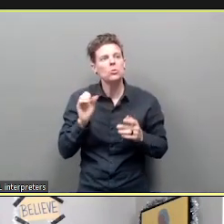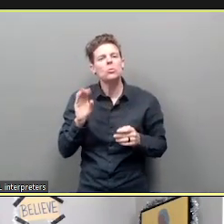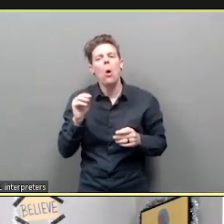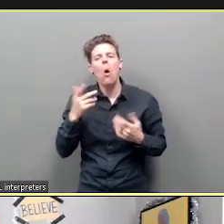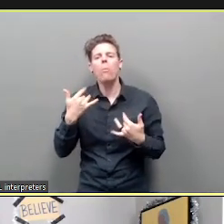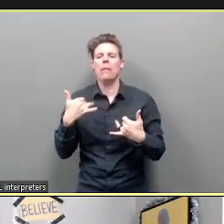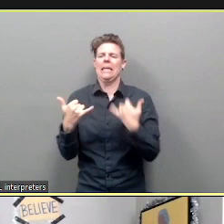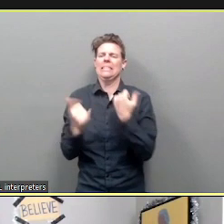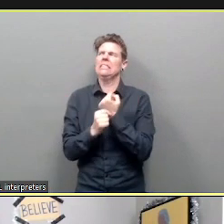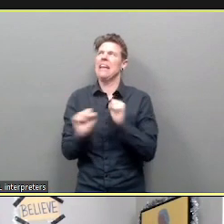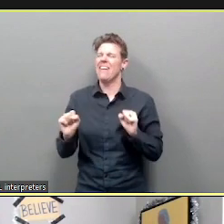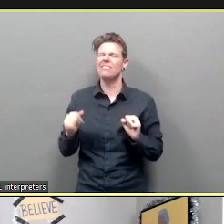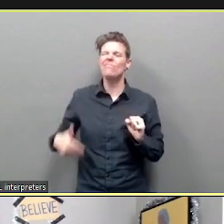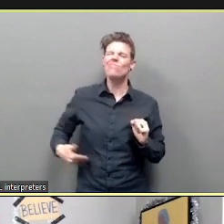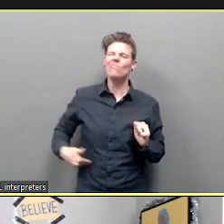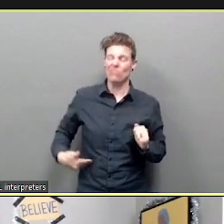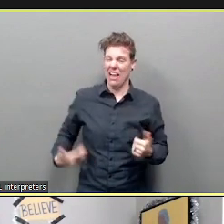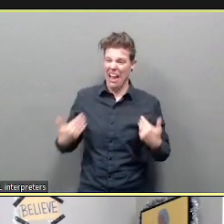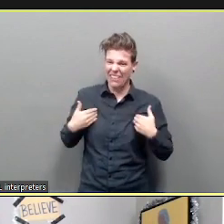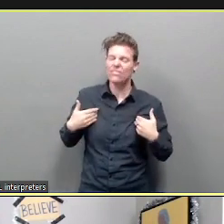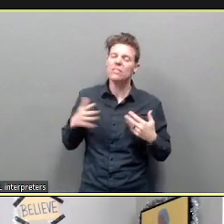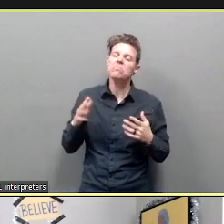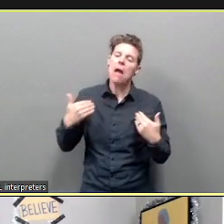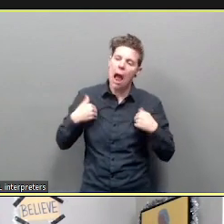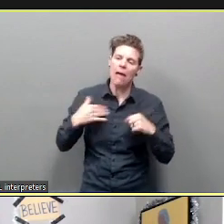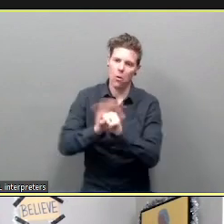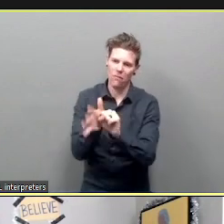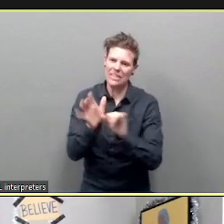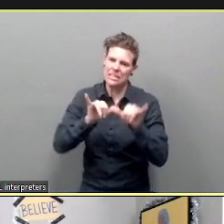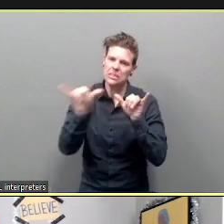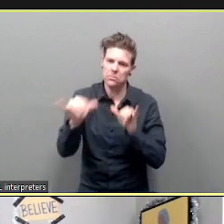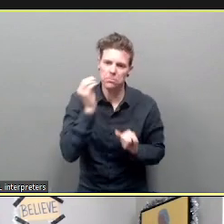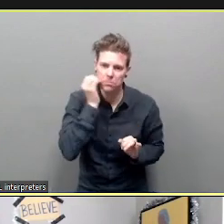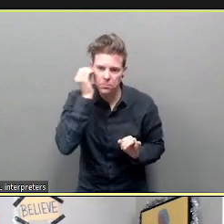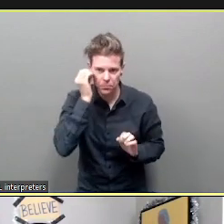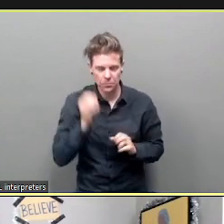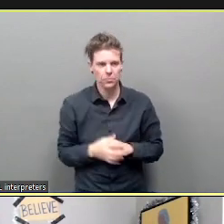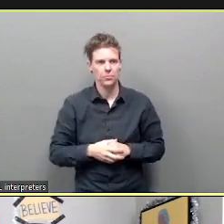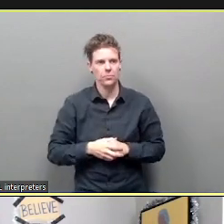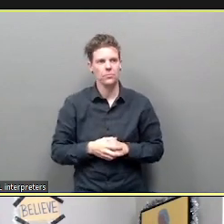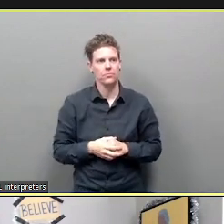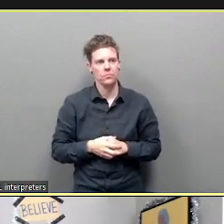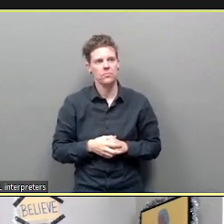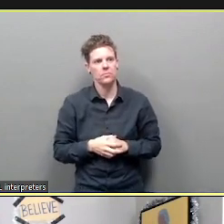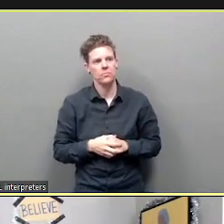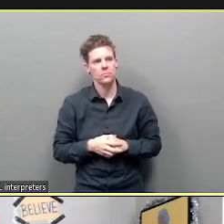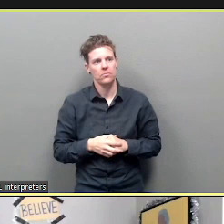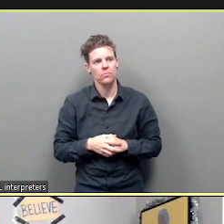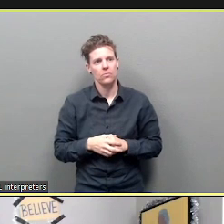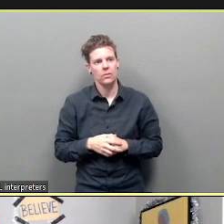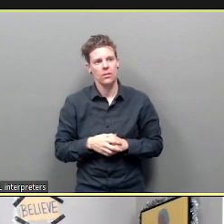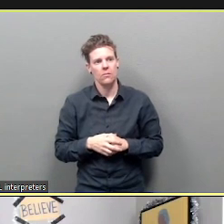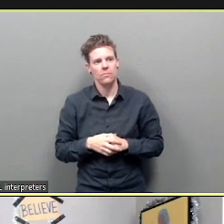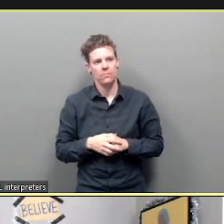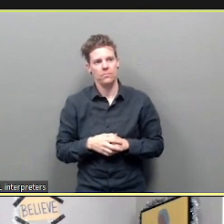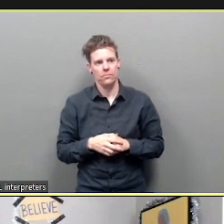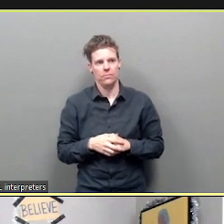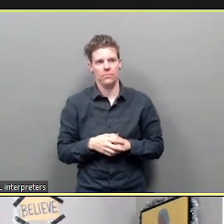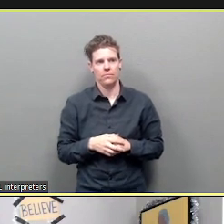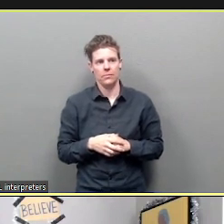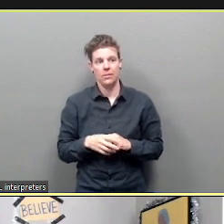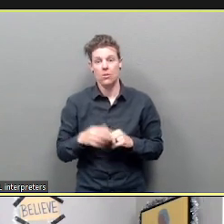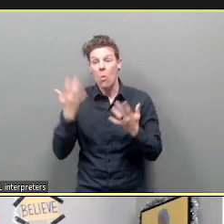as if you're positive. And I think that's really important because at the end of the day, we are trying to prevent the spread and live with